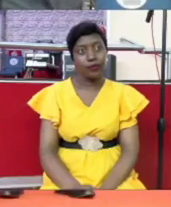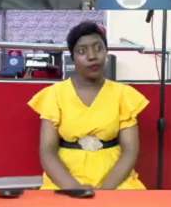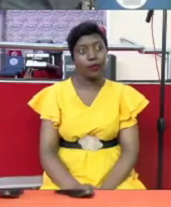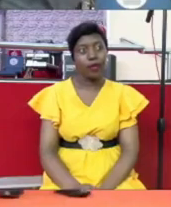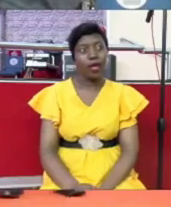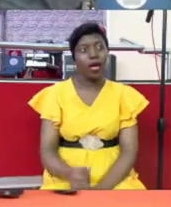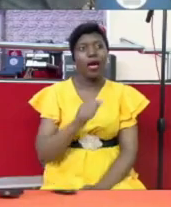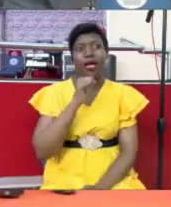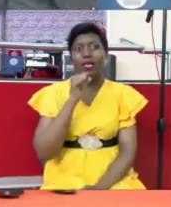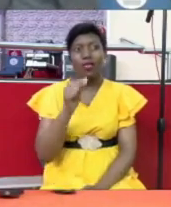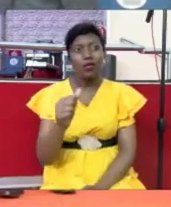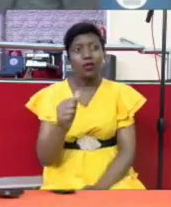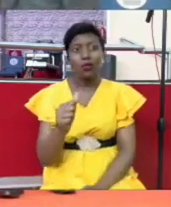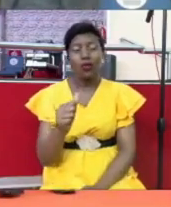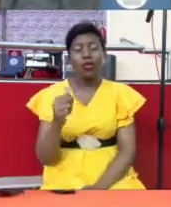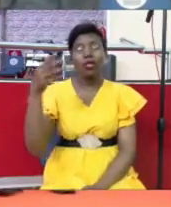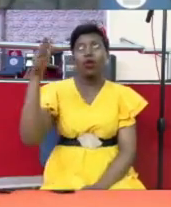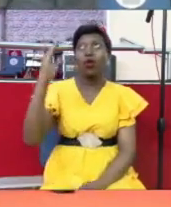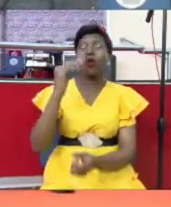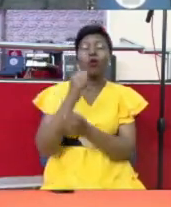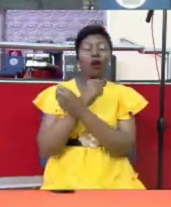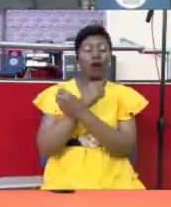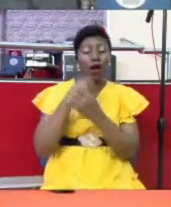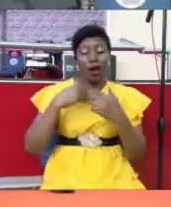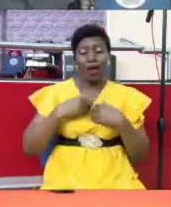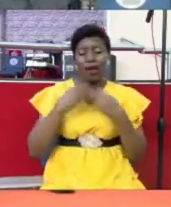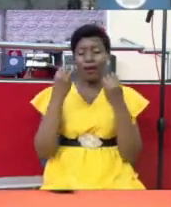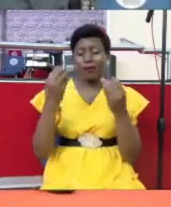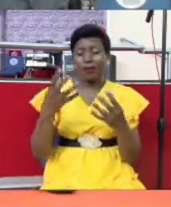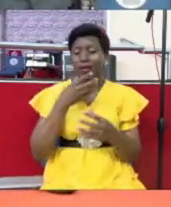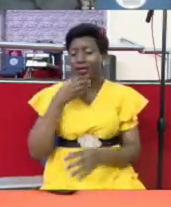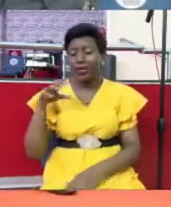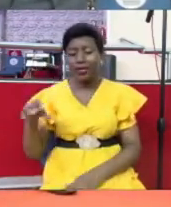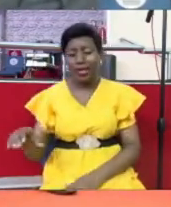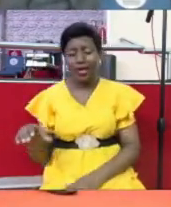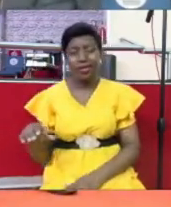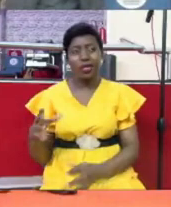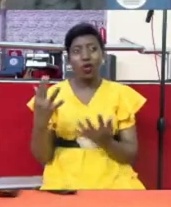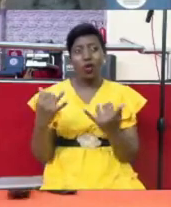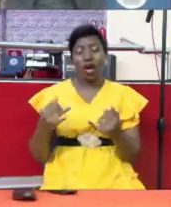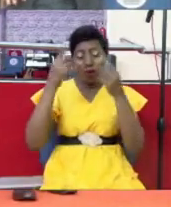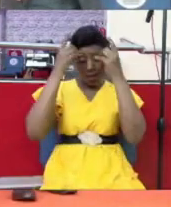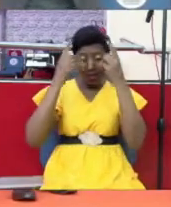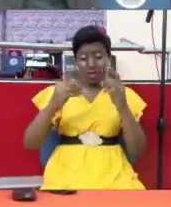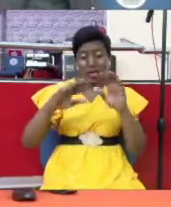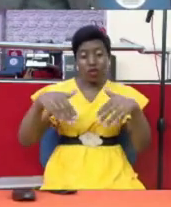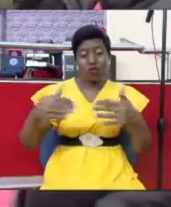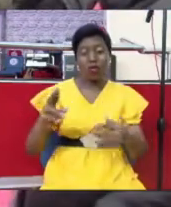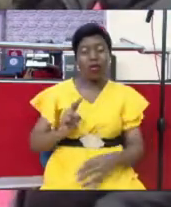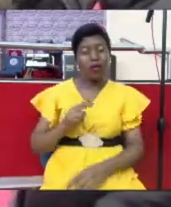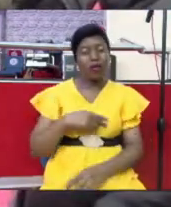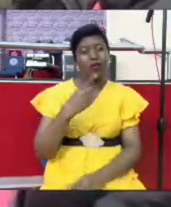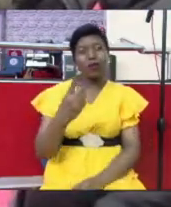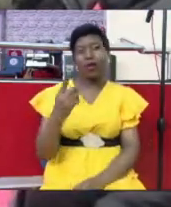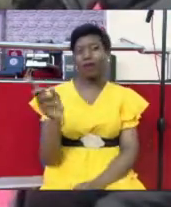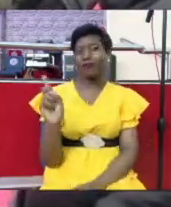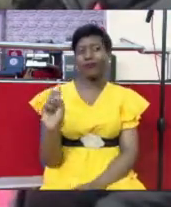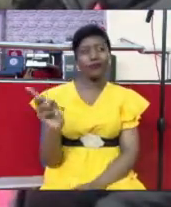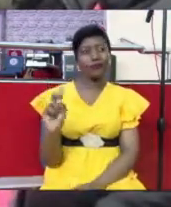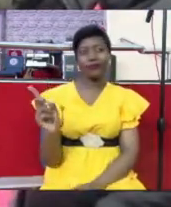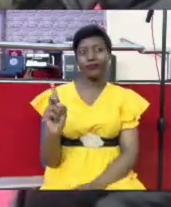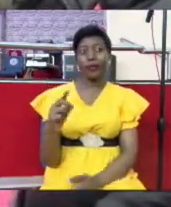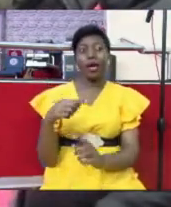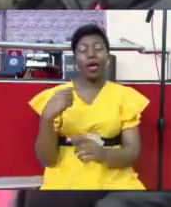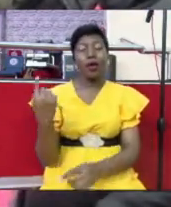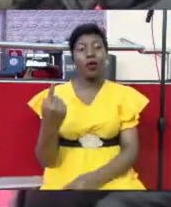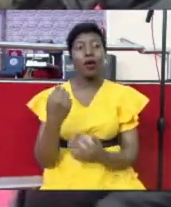like he had many sons, so he decided to give as one. Sio ati alikuwa na wengi wana akaamua kutoa mmoja wao. But he had only one